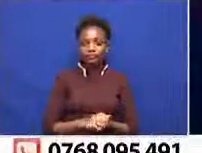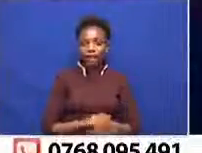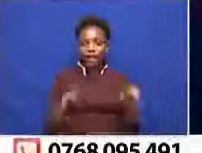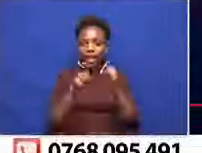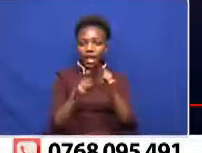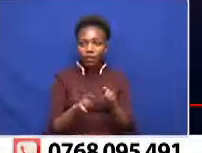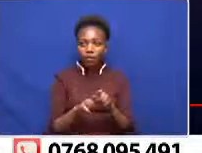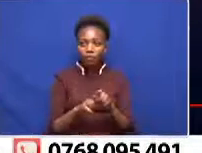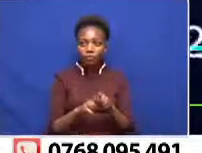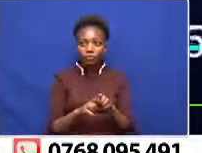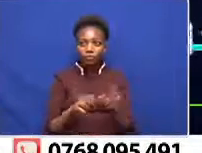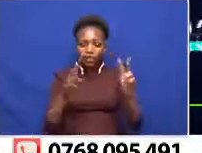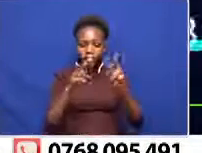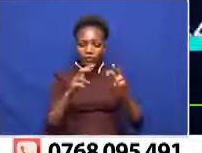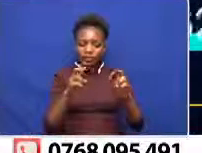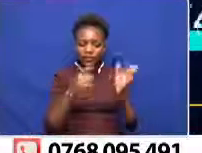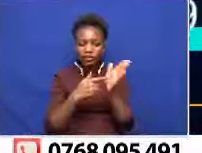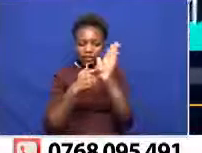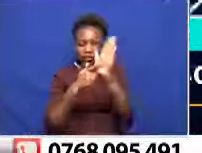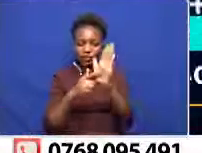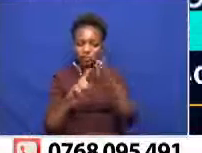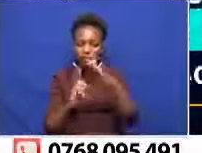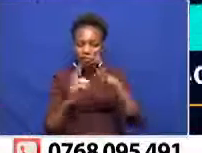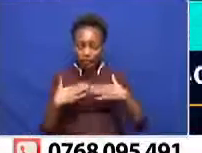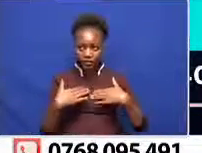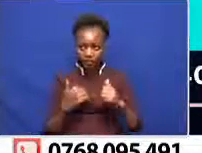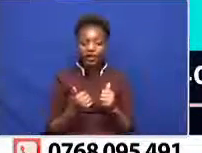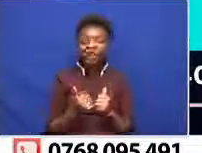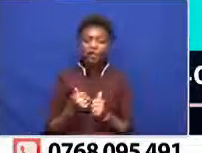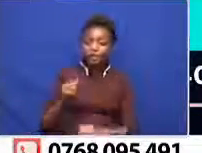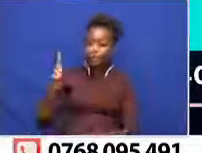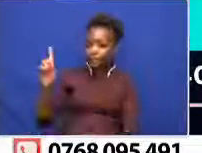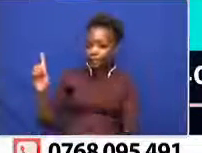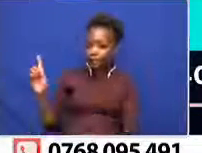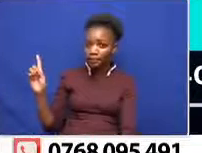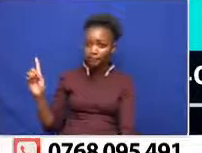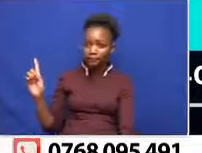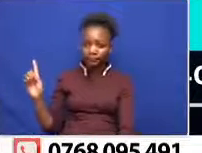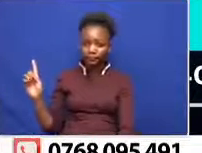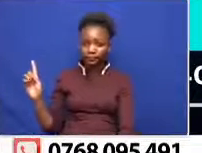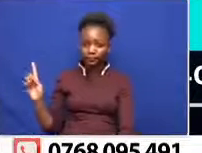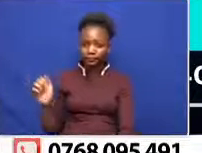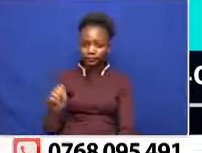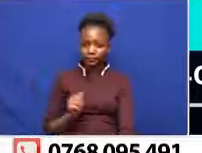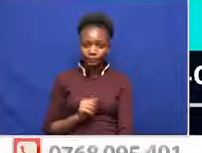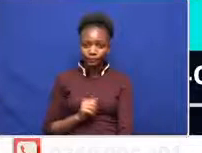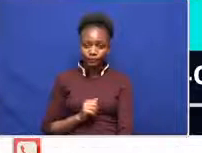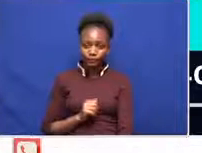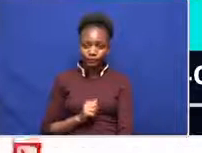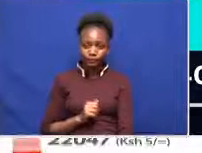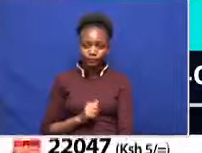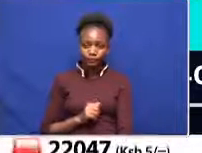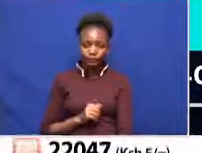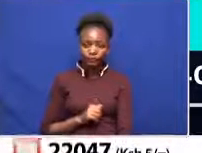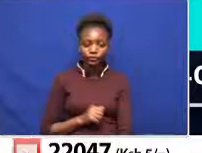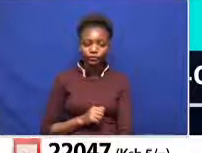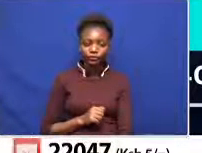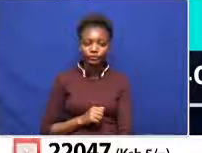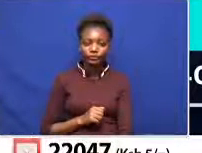According to statistics from the Ministry of Health, as of 2 weeks ago on the 12th of July, the country recorded a total